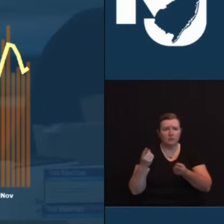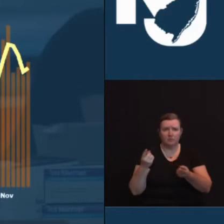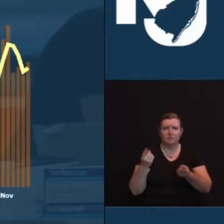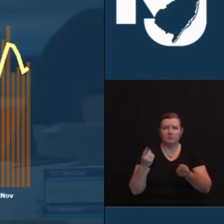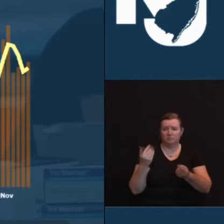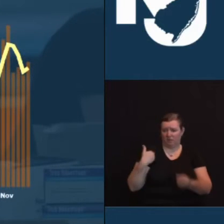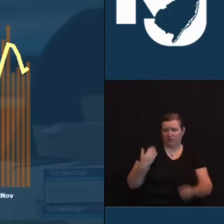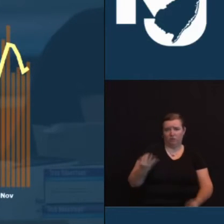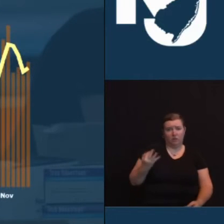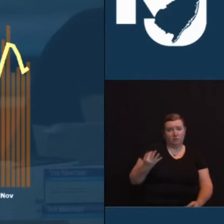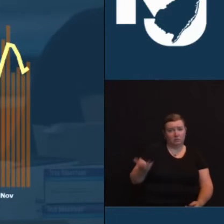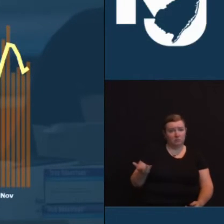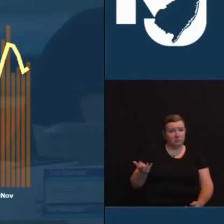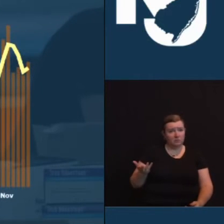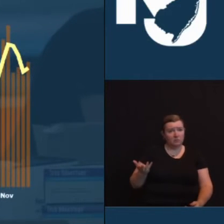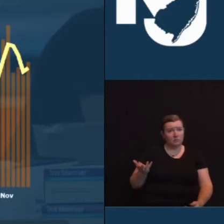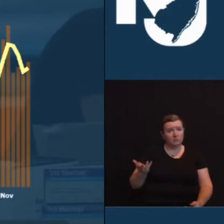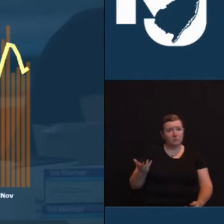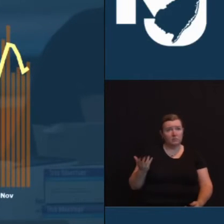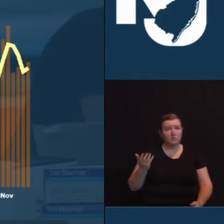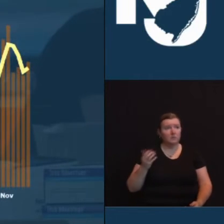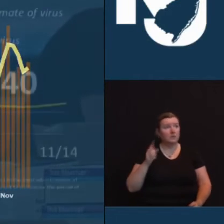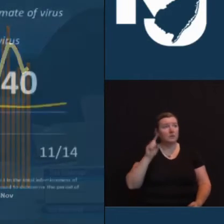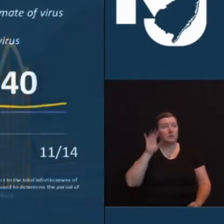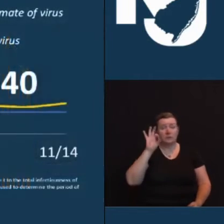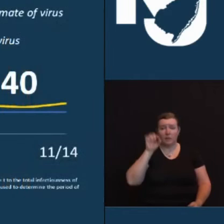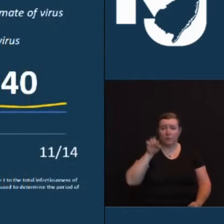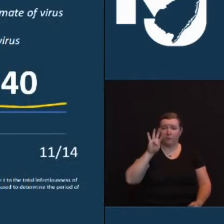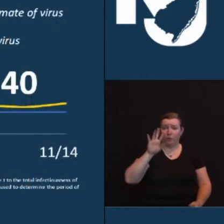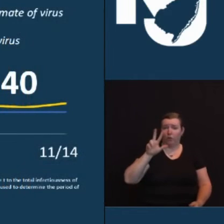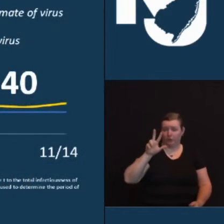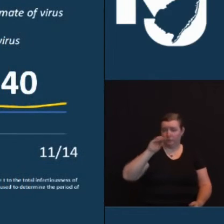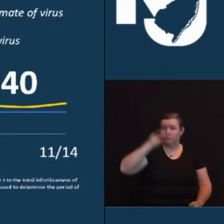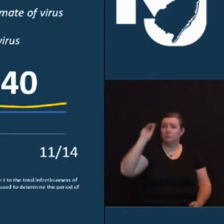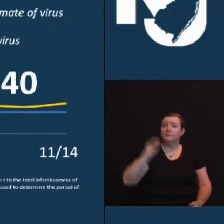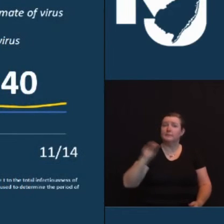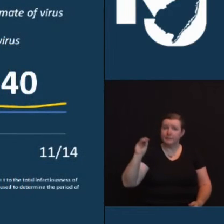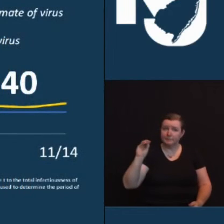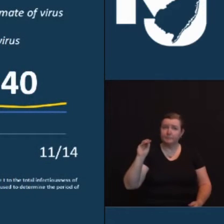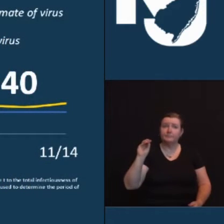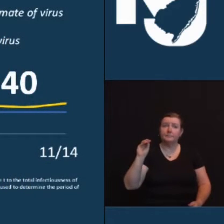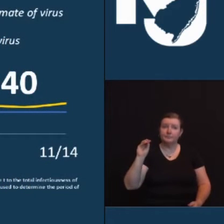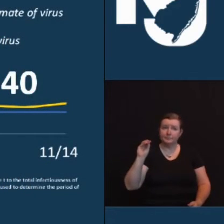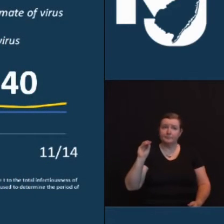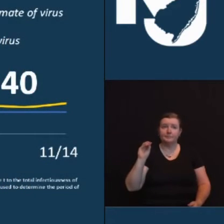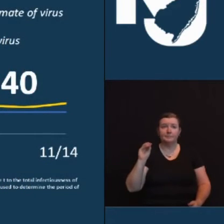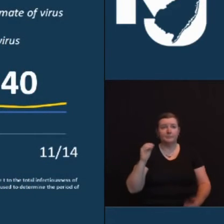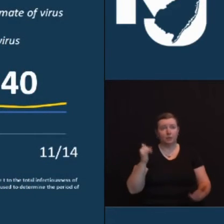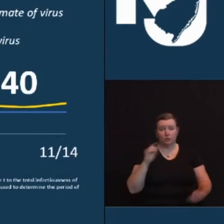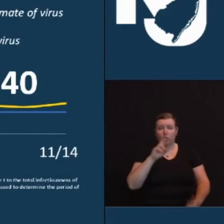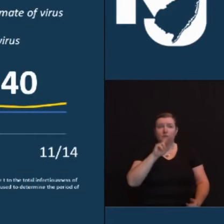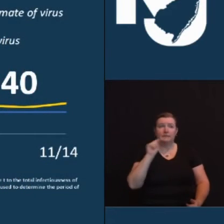was 9.43%, and the statewide rate of transmission is now 1.40.